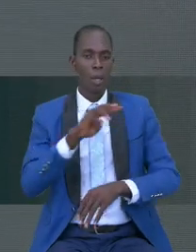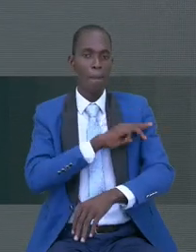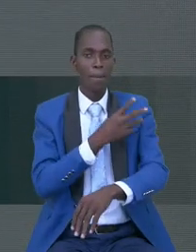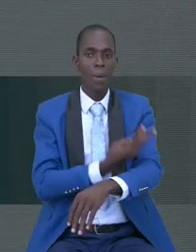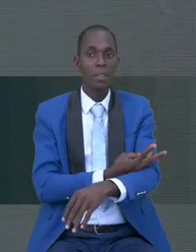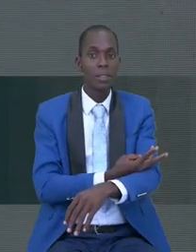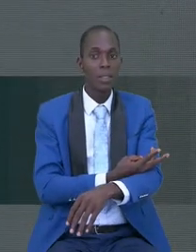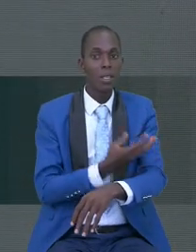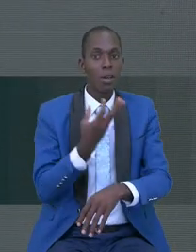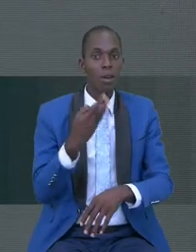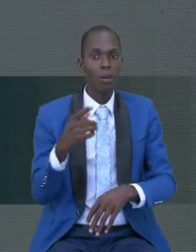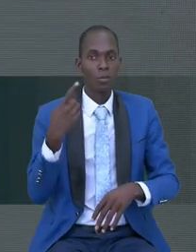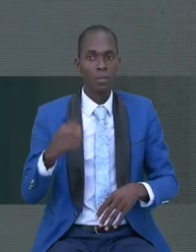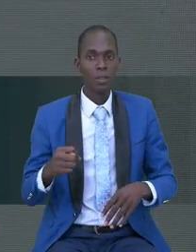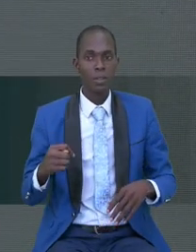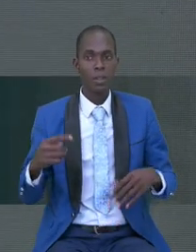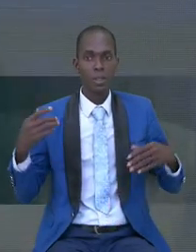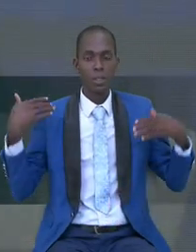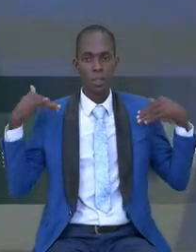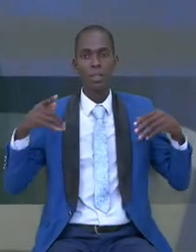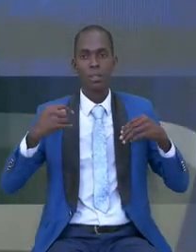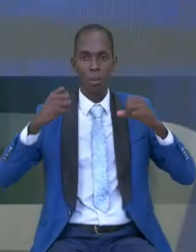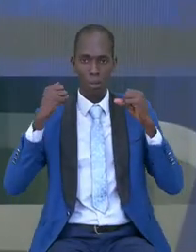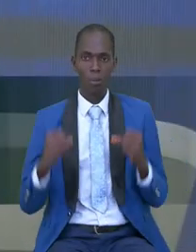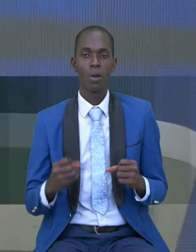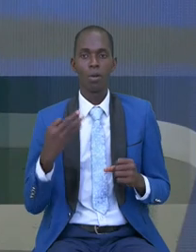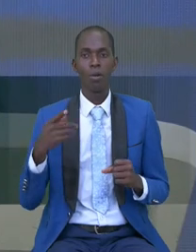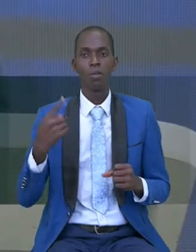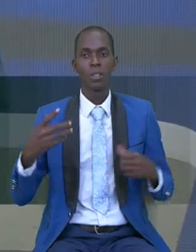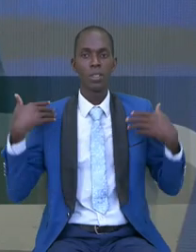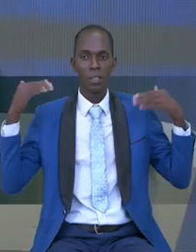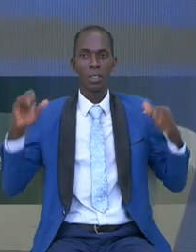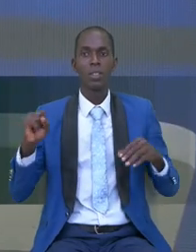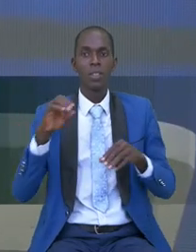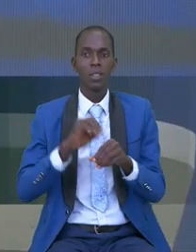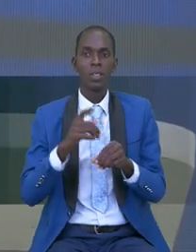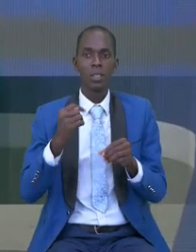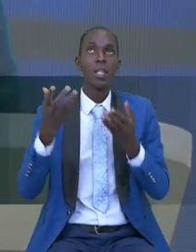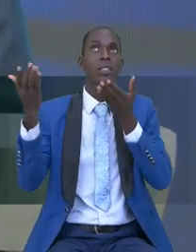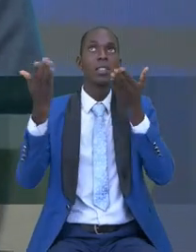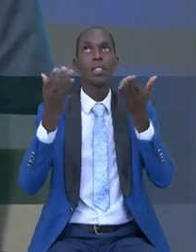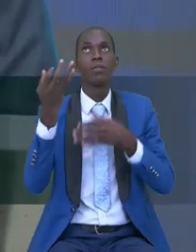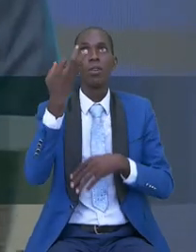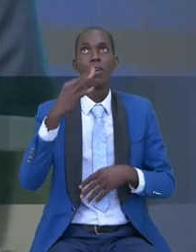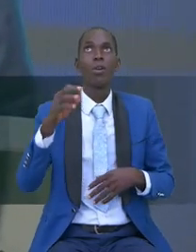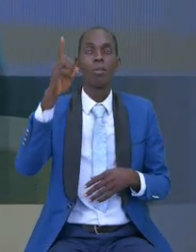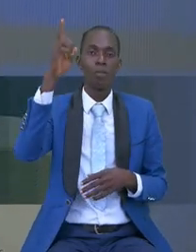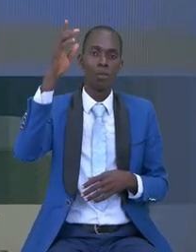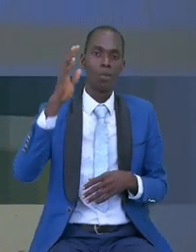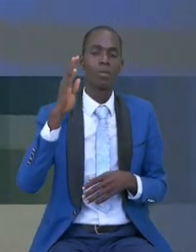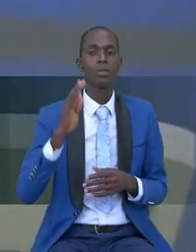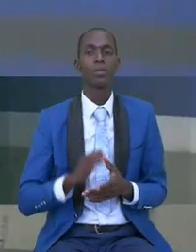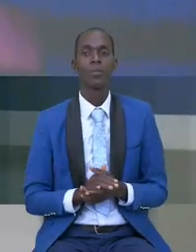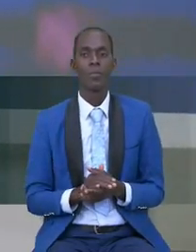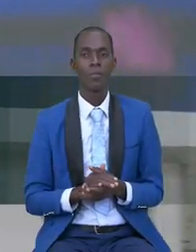the power of the angels in the service of God.